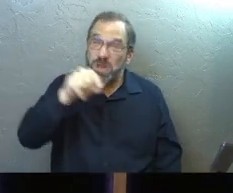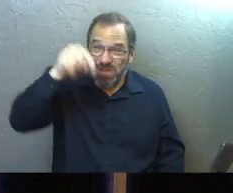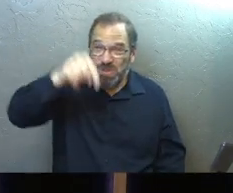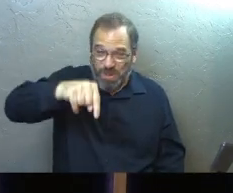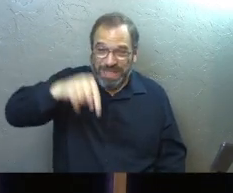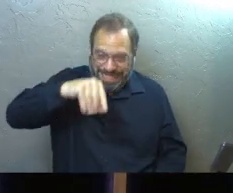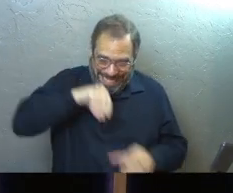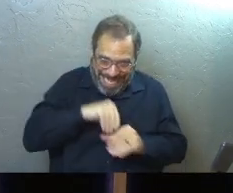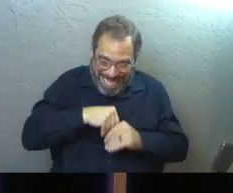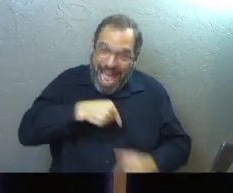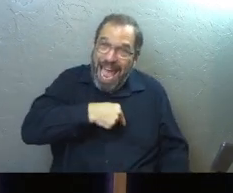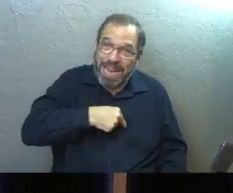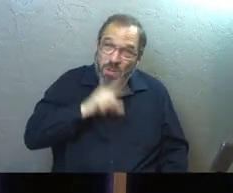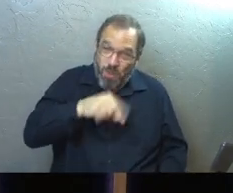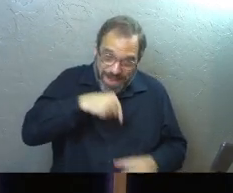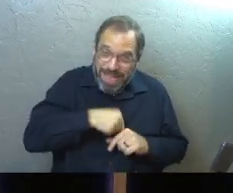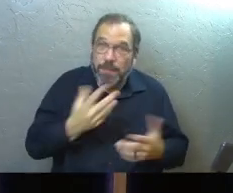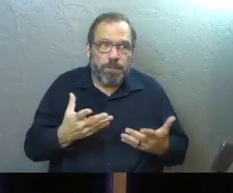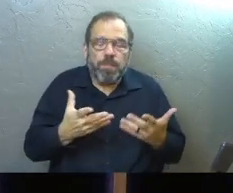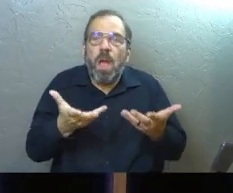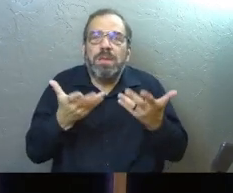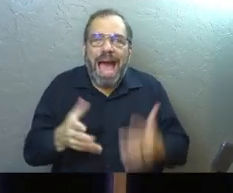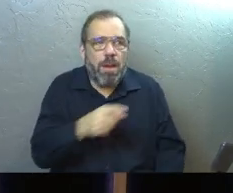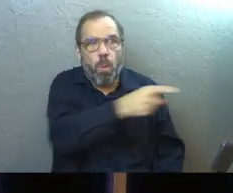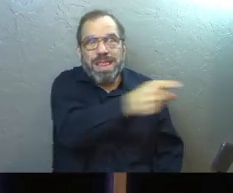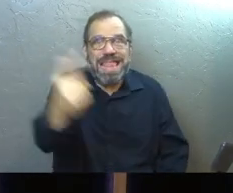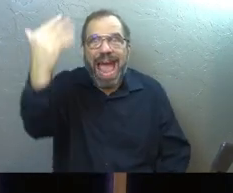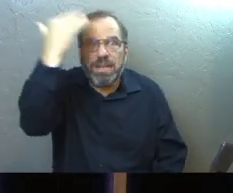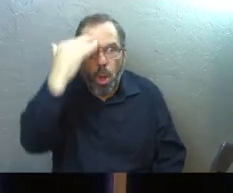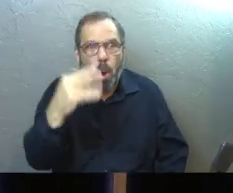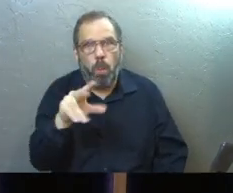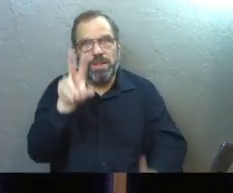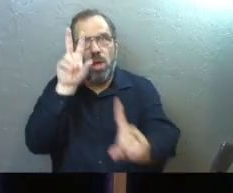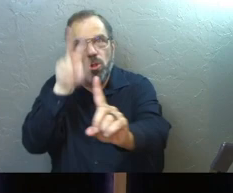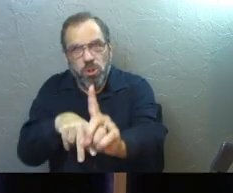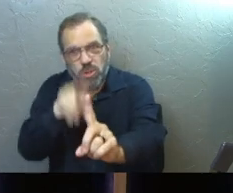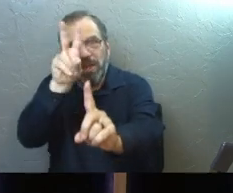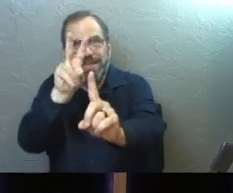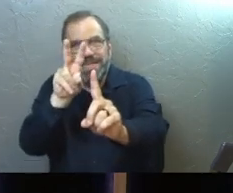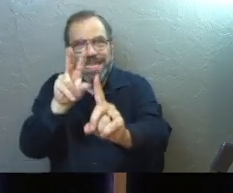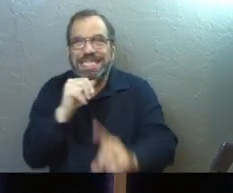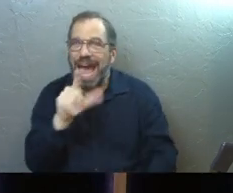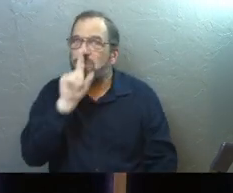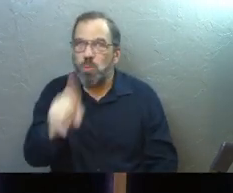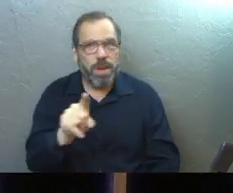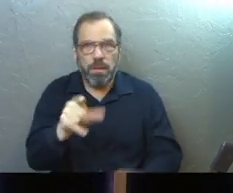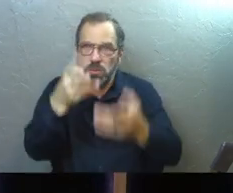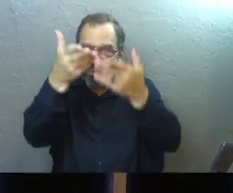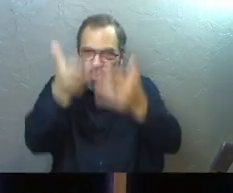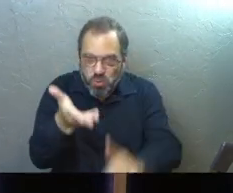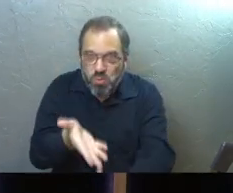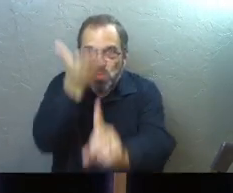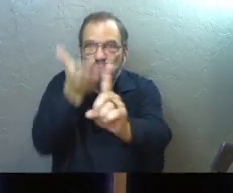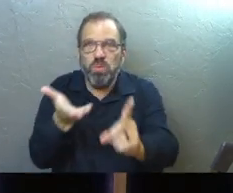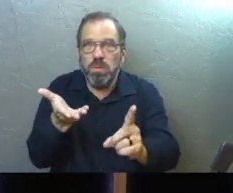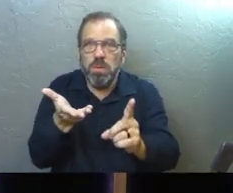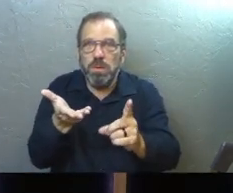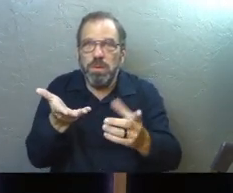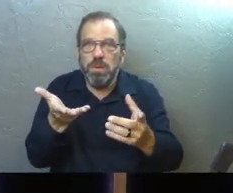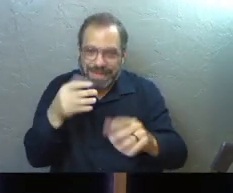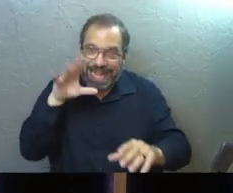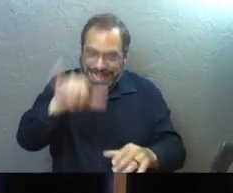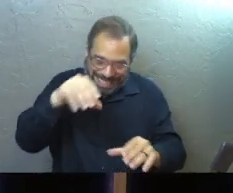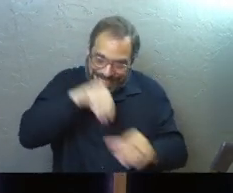you is what's on the inside, right? So like what they know, what they see, what they're trying to love is not the real thing that's on the inside of you.